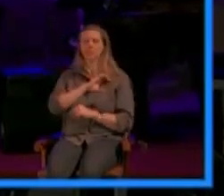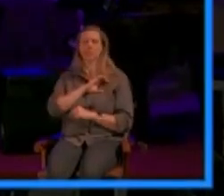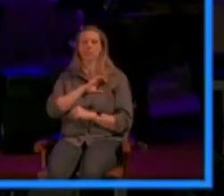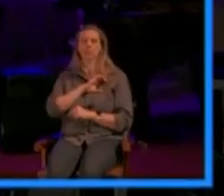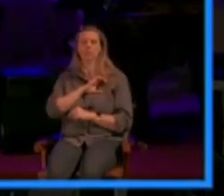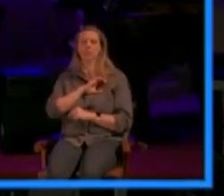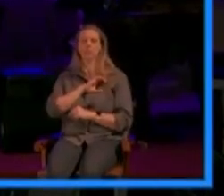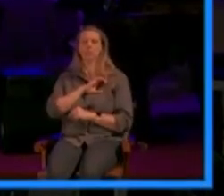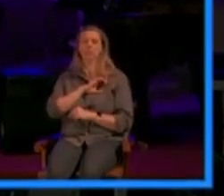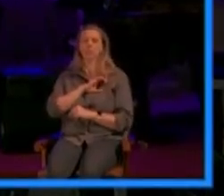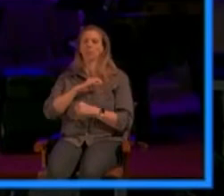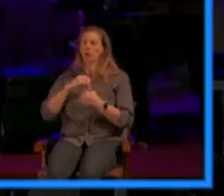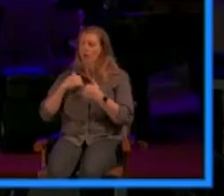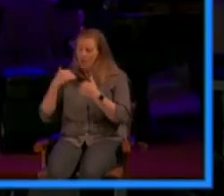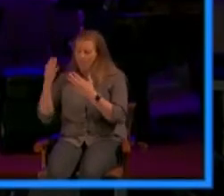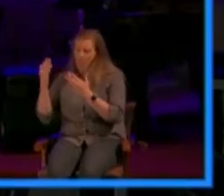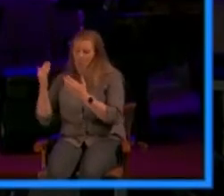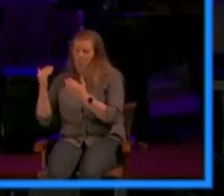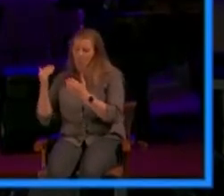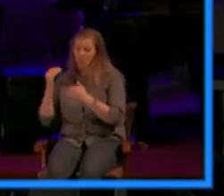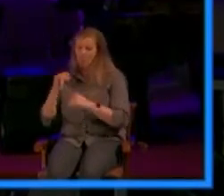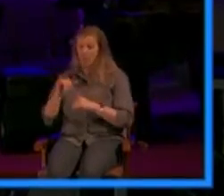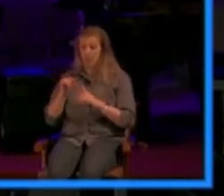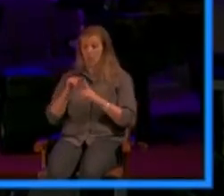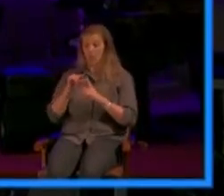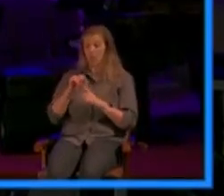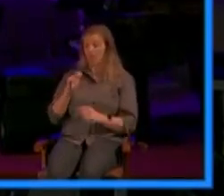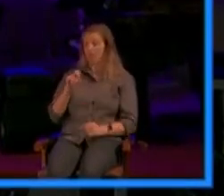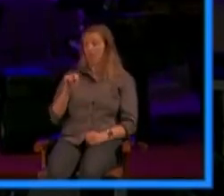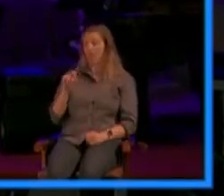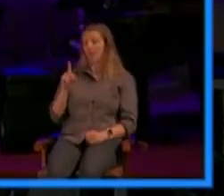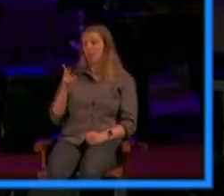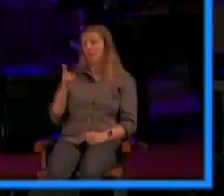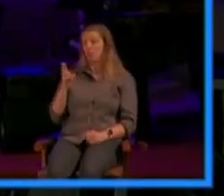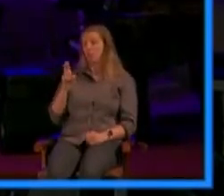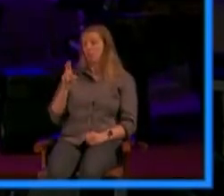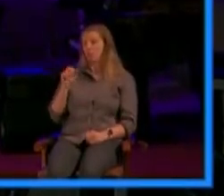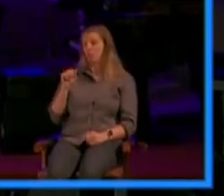word endurance means strength under pressure.